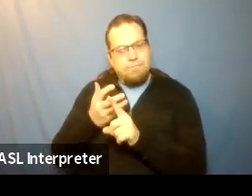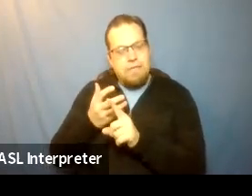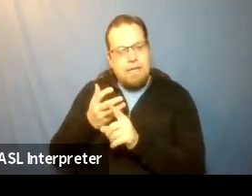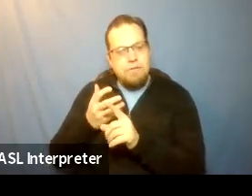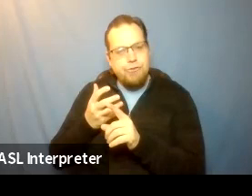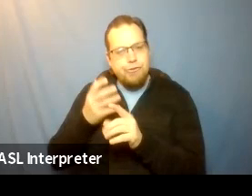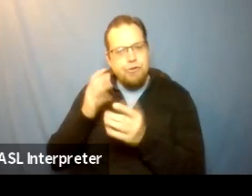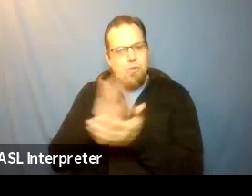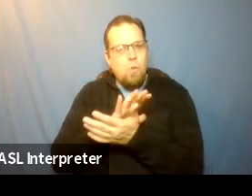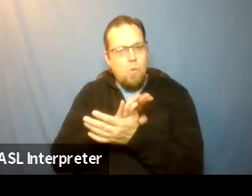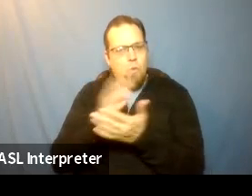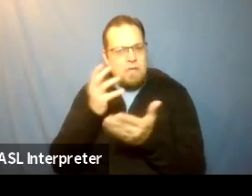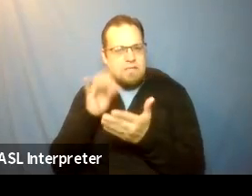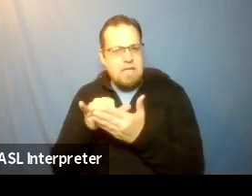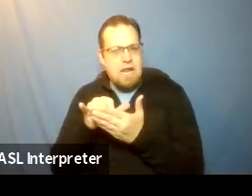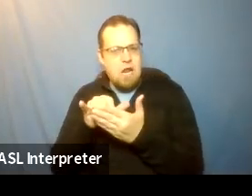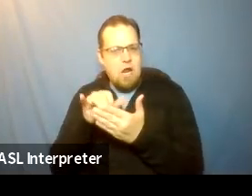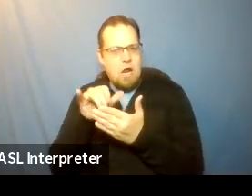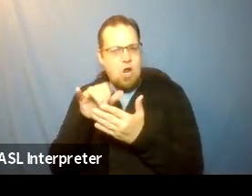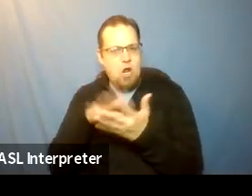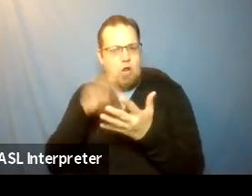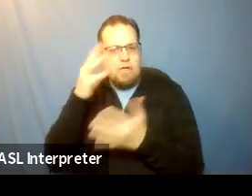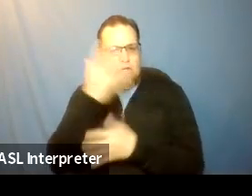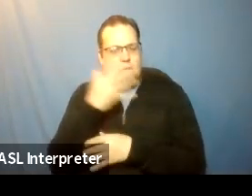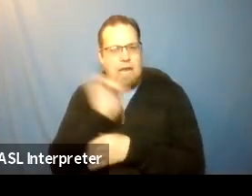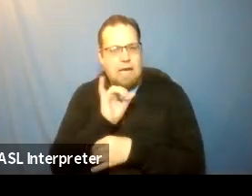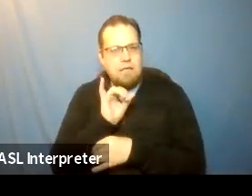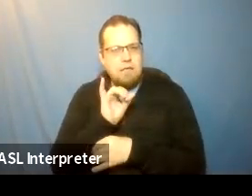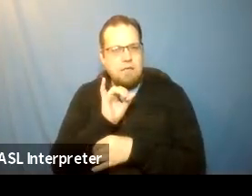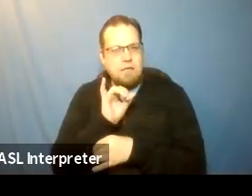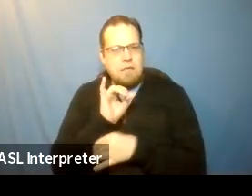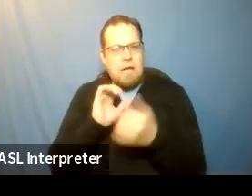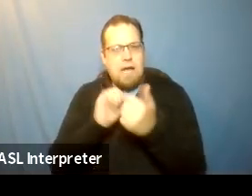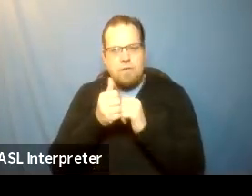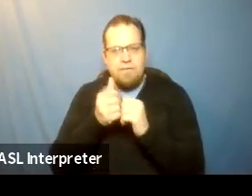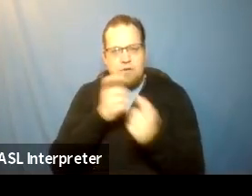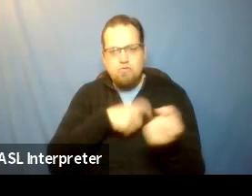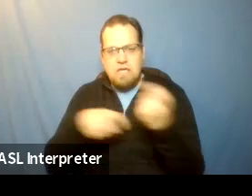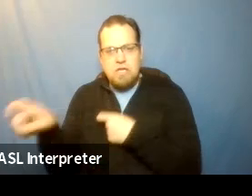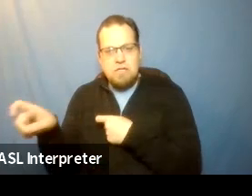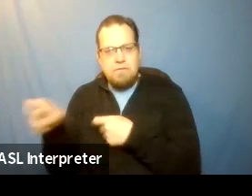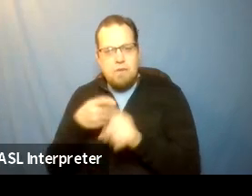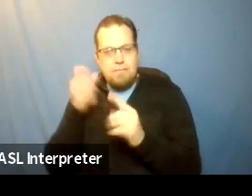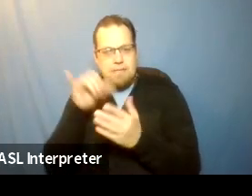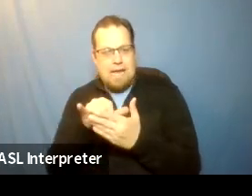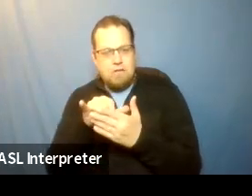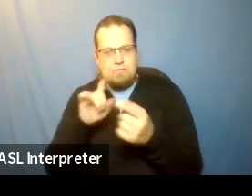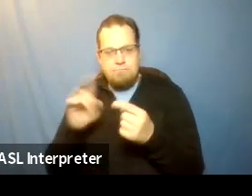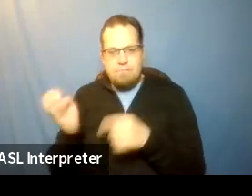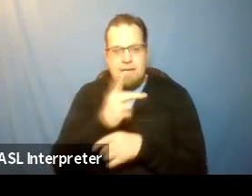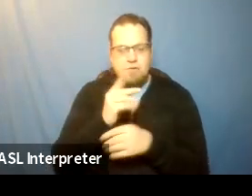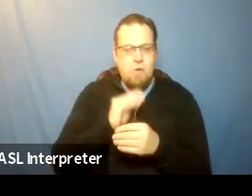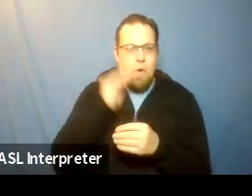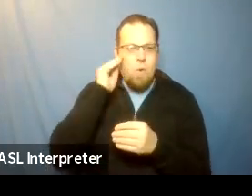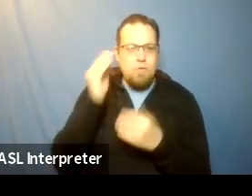what does that learning look like, or how do they transition from that to home or wherever,